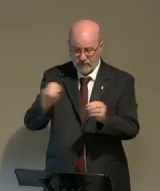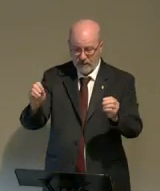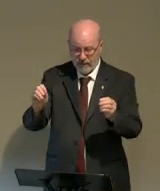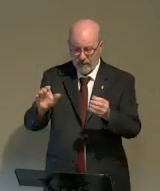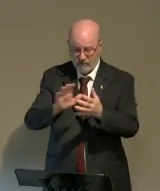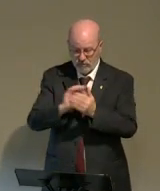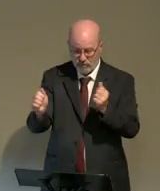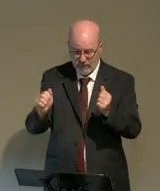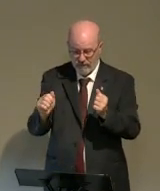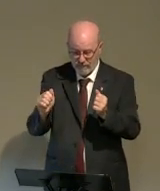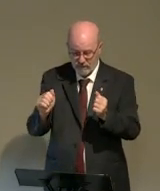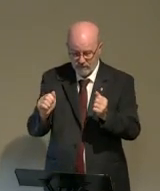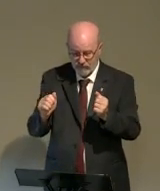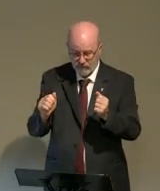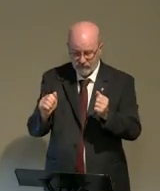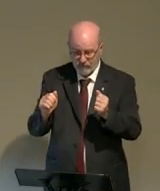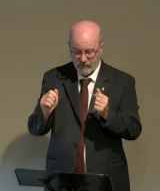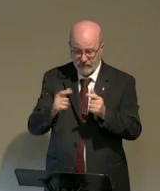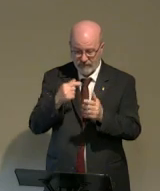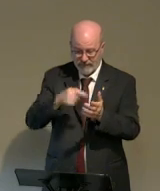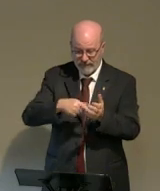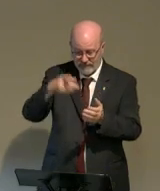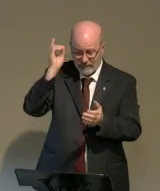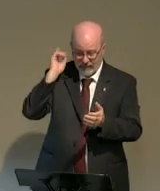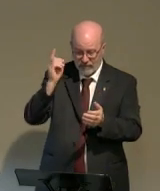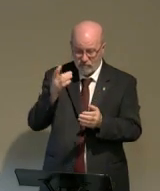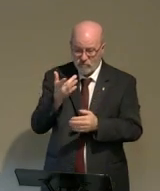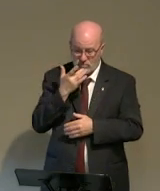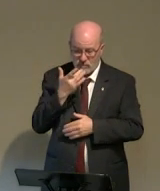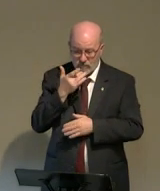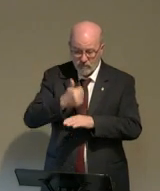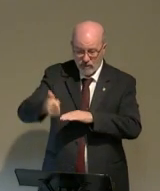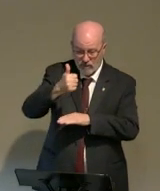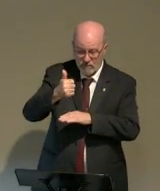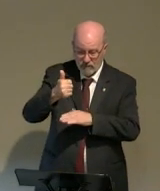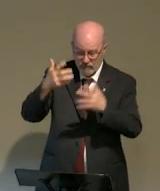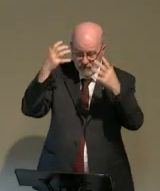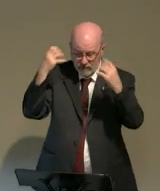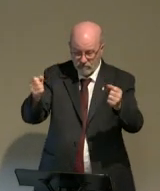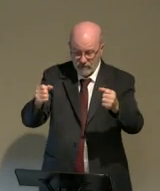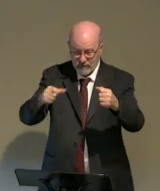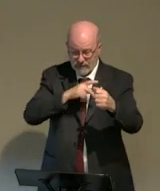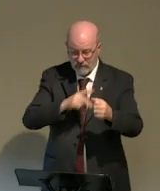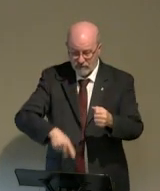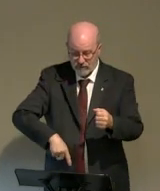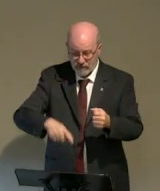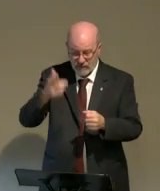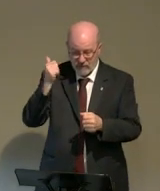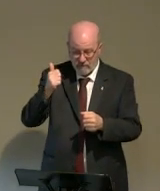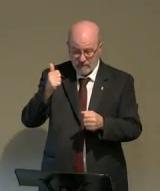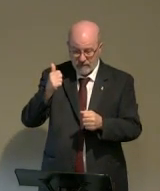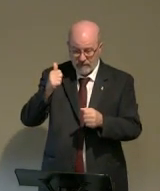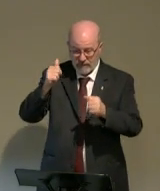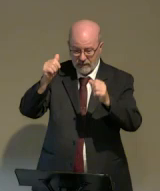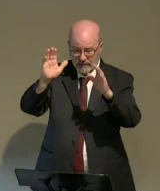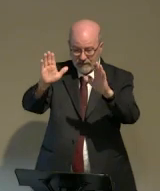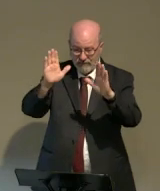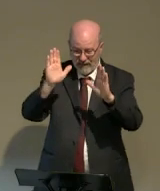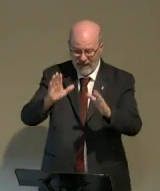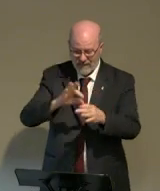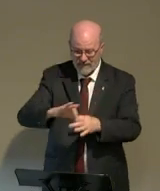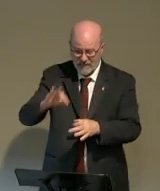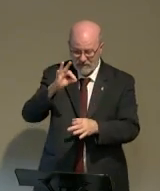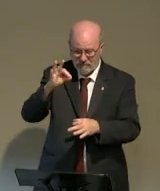king should have no damage. Then this Daniel was preferred above the presidents and princes, because